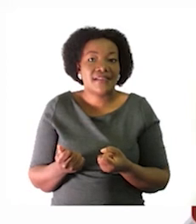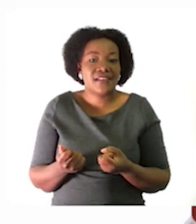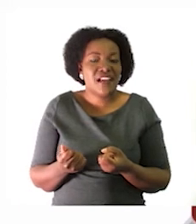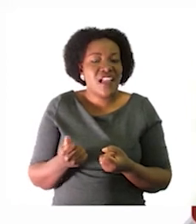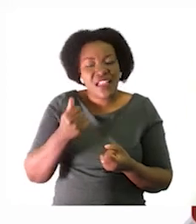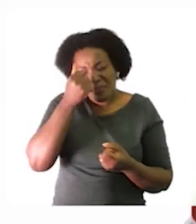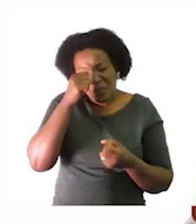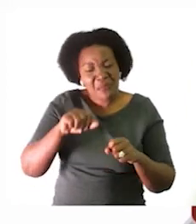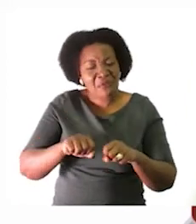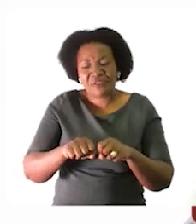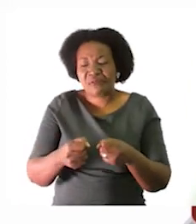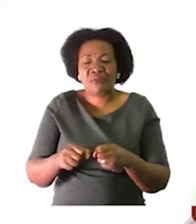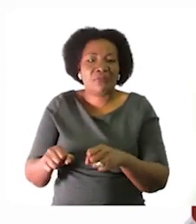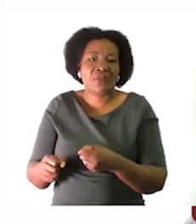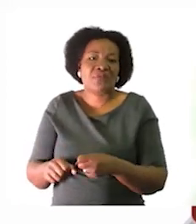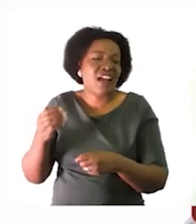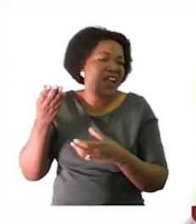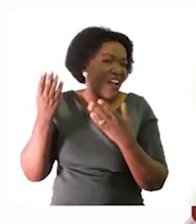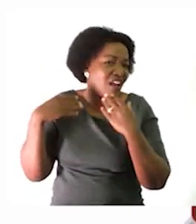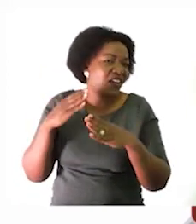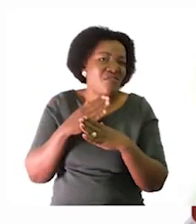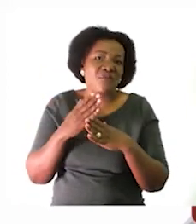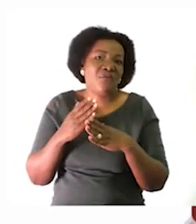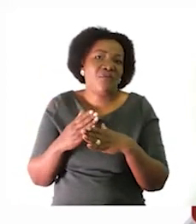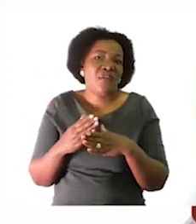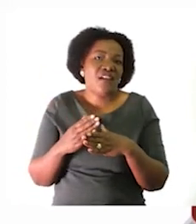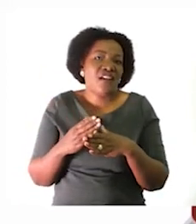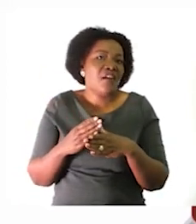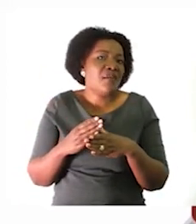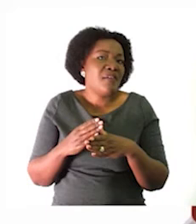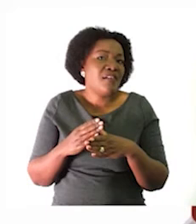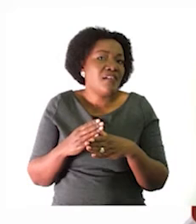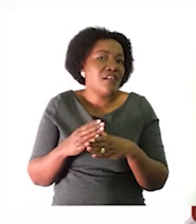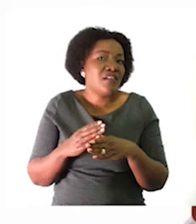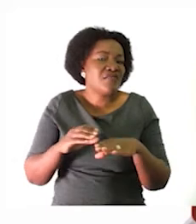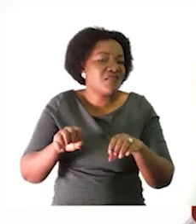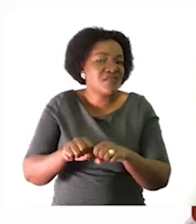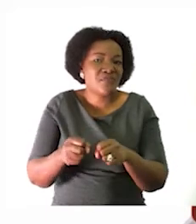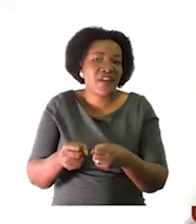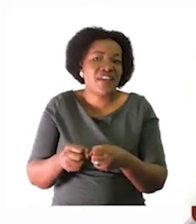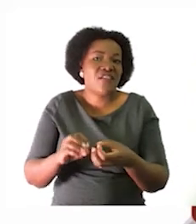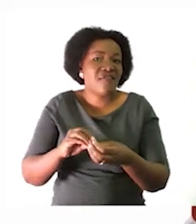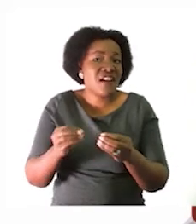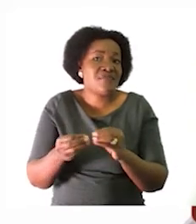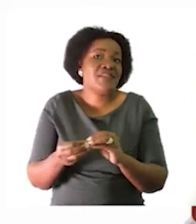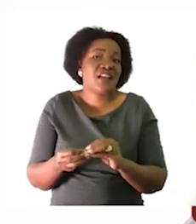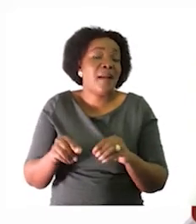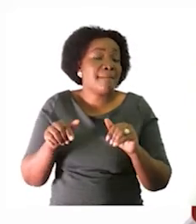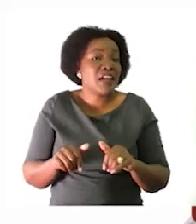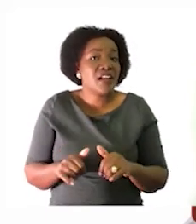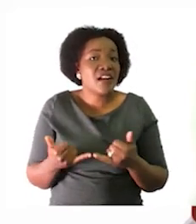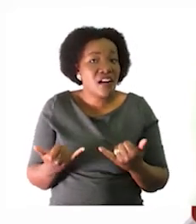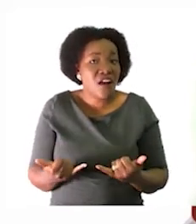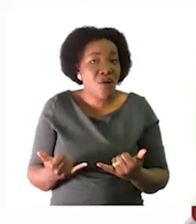done decomposing also in our previous activities, but that was decomposing of the numbers. But how